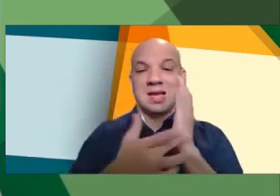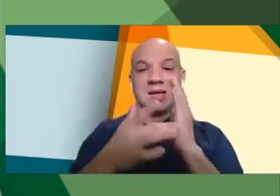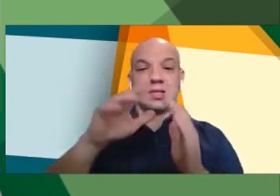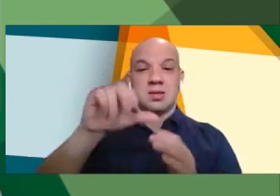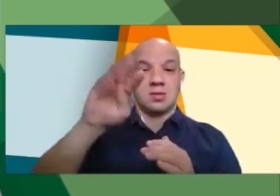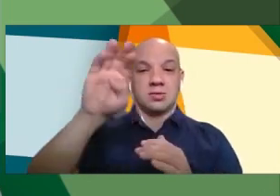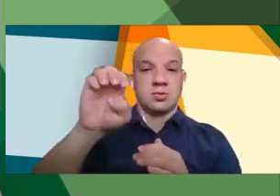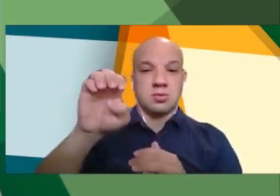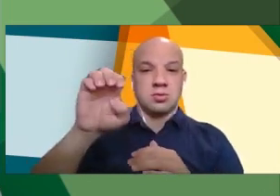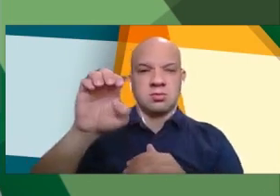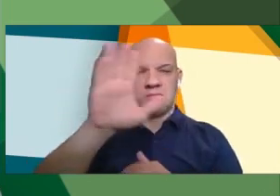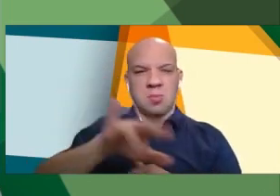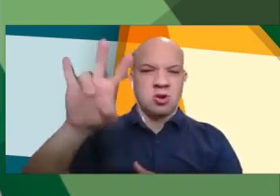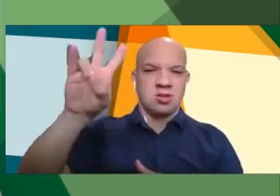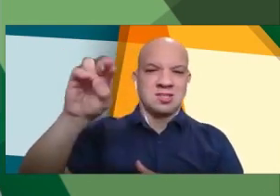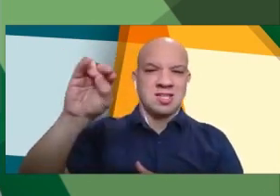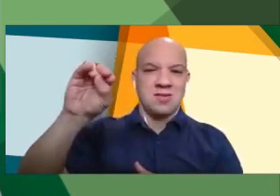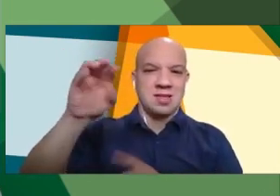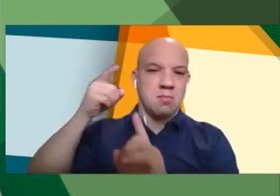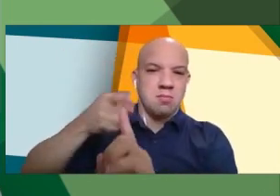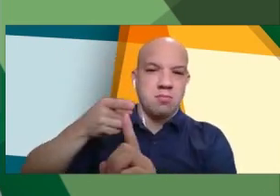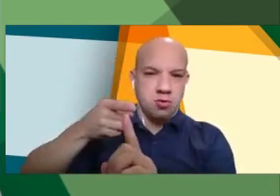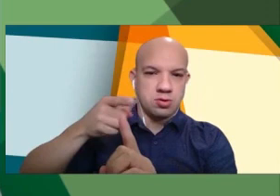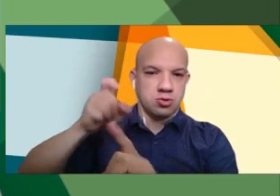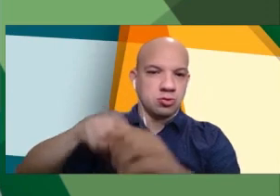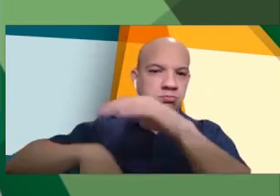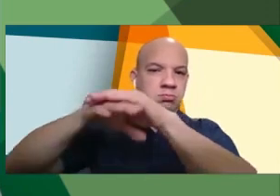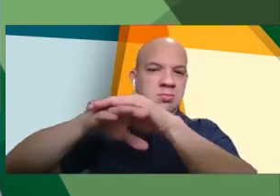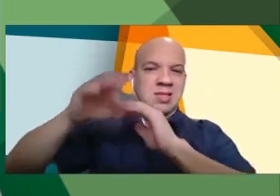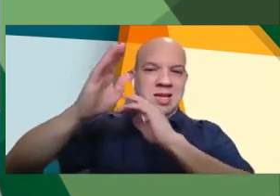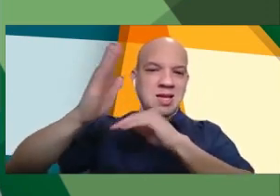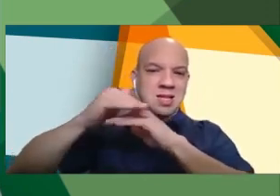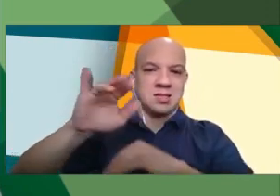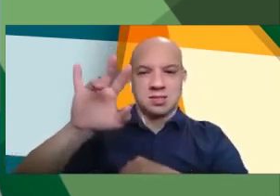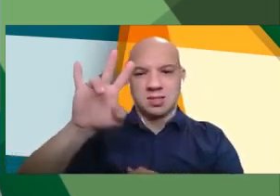equal to 70 points in the evaluation of the technical